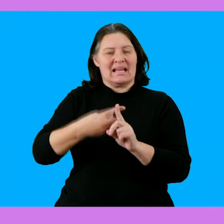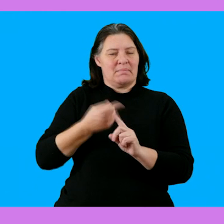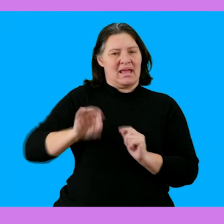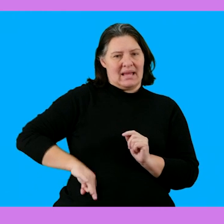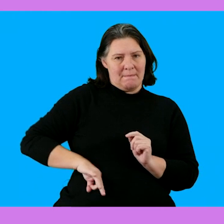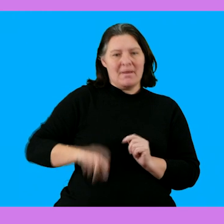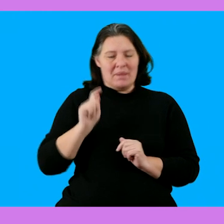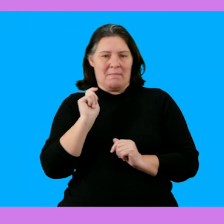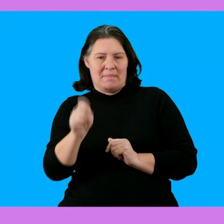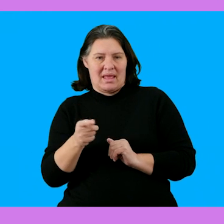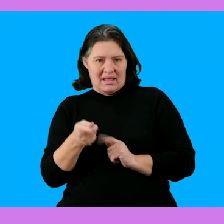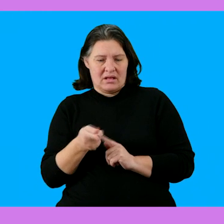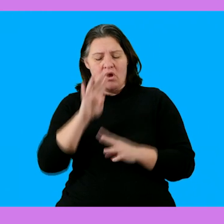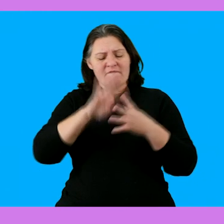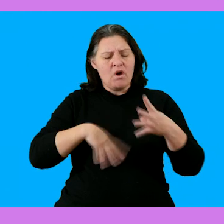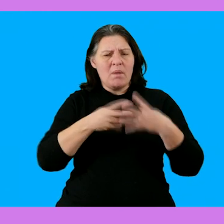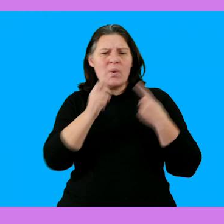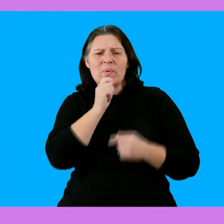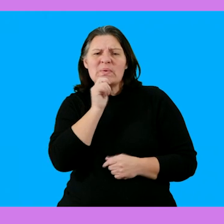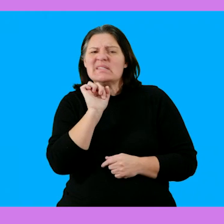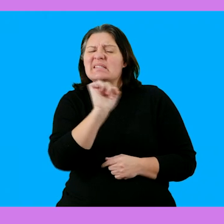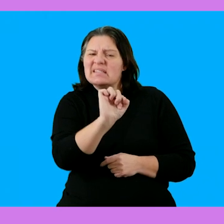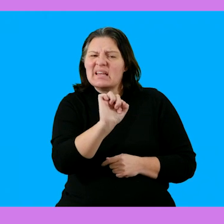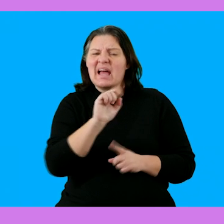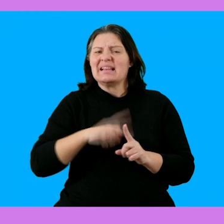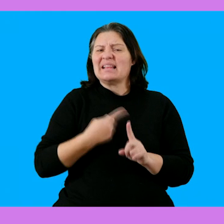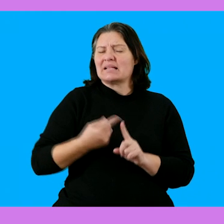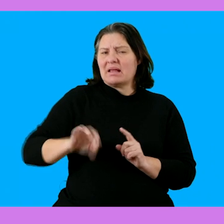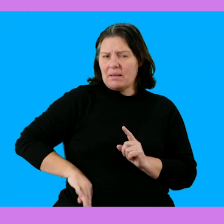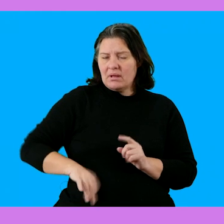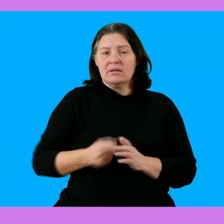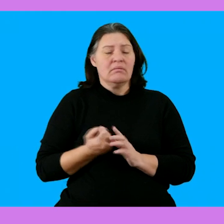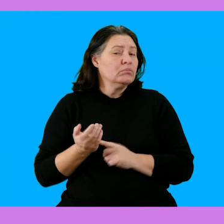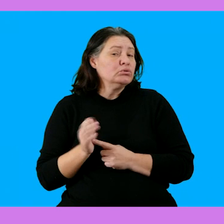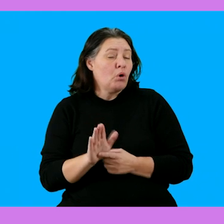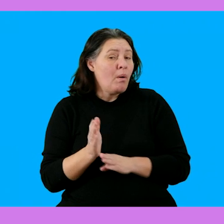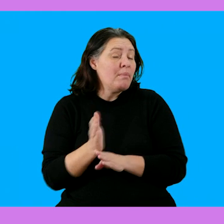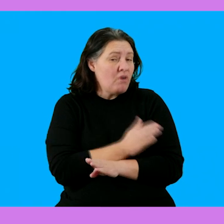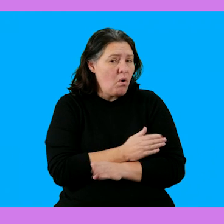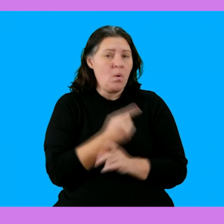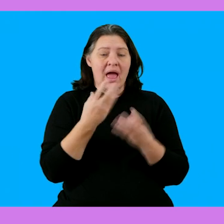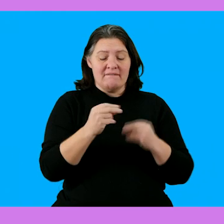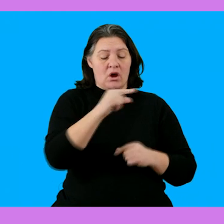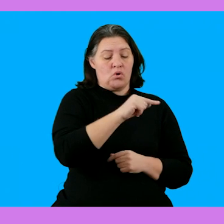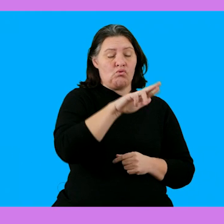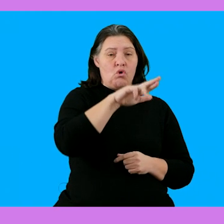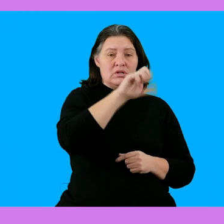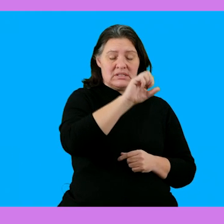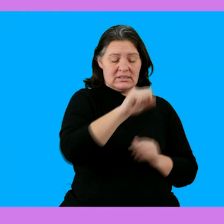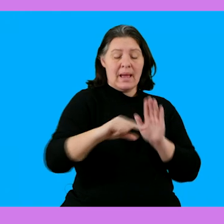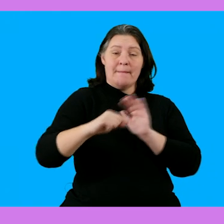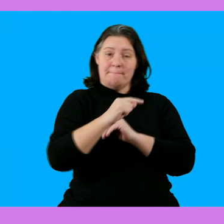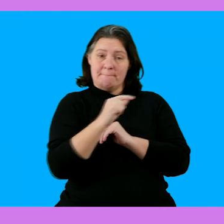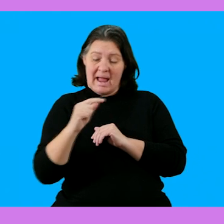income. And also, what is the formula we use to calculate taxable income? As I've indicated before, we take the gross